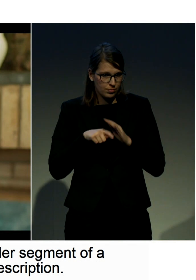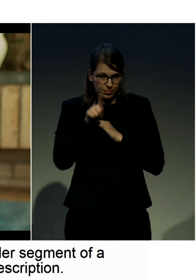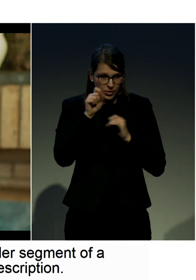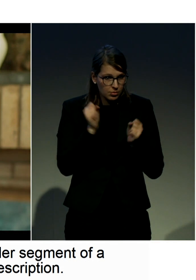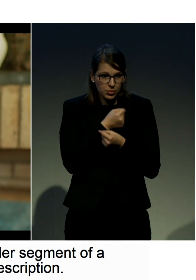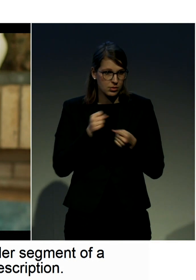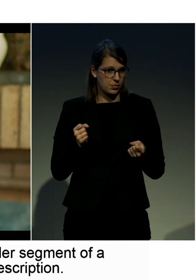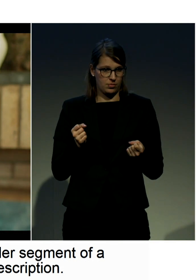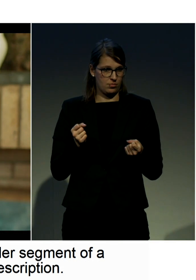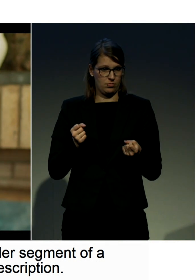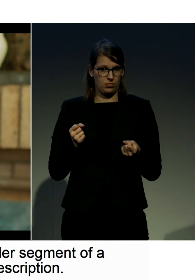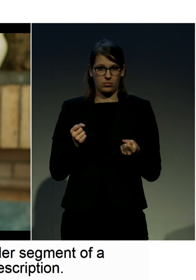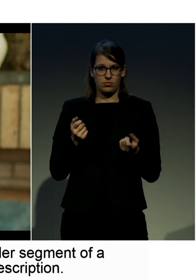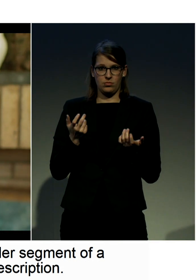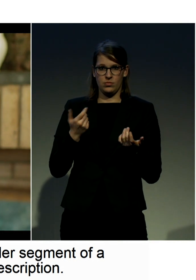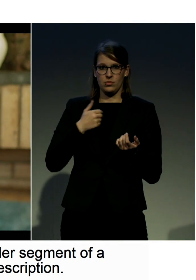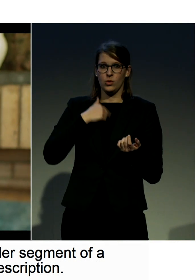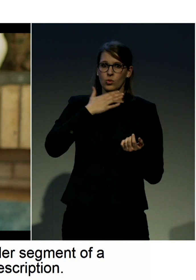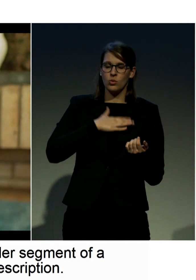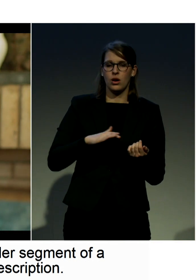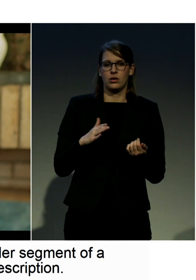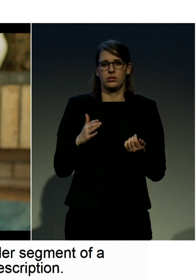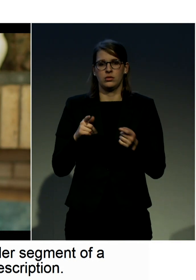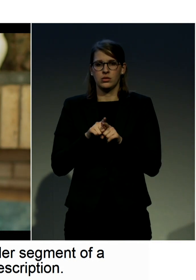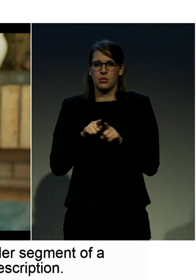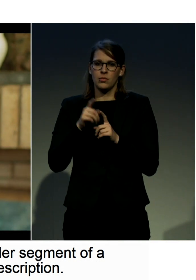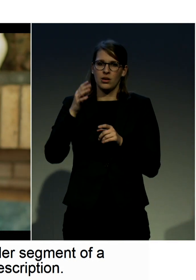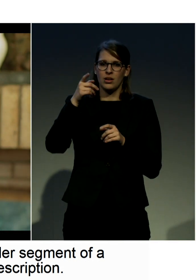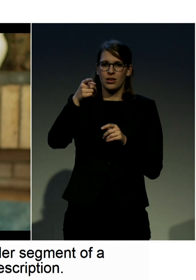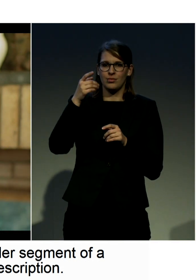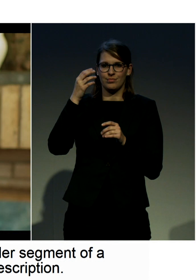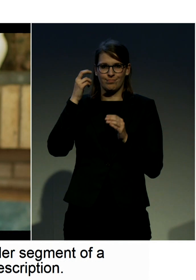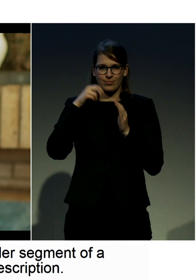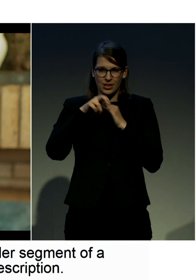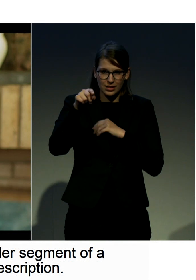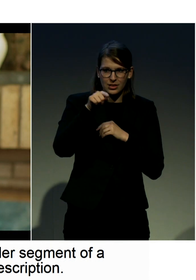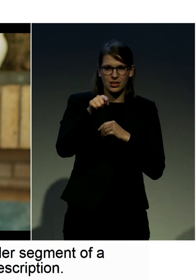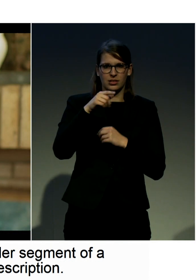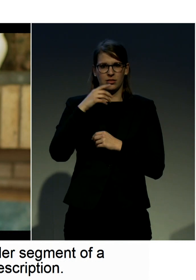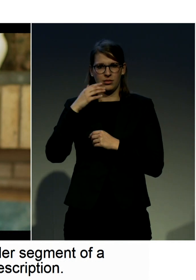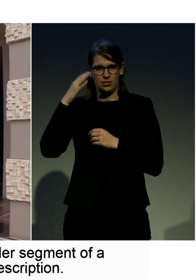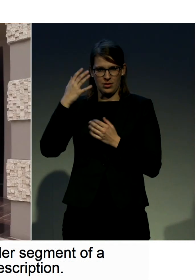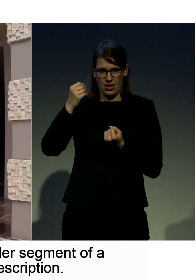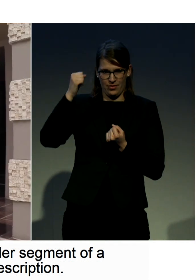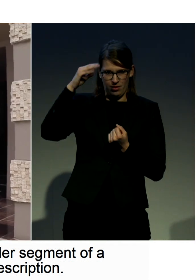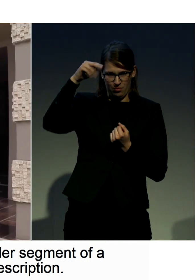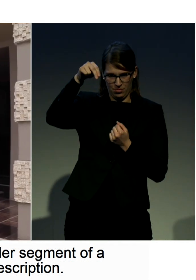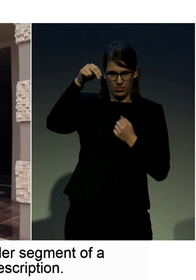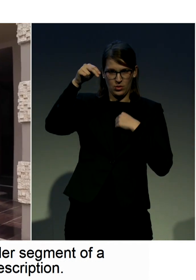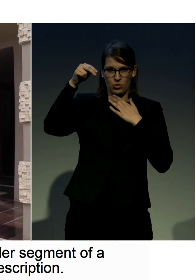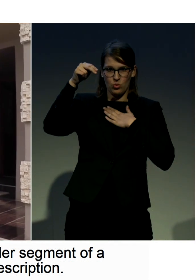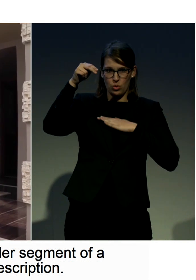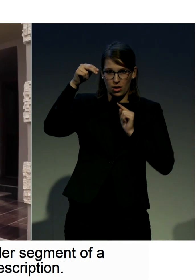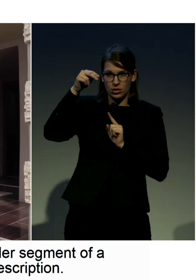there is this platform where the police officers stand. It was way above me. And I